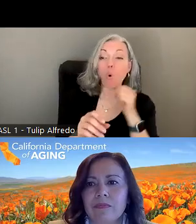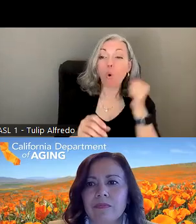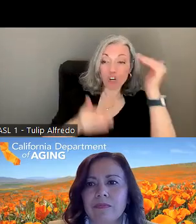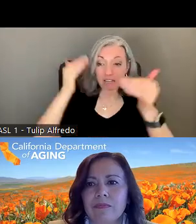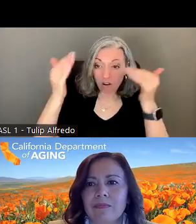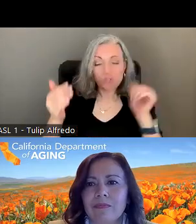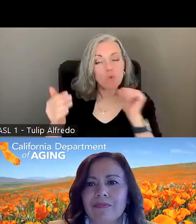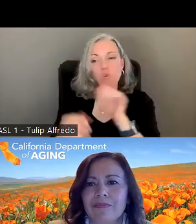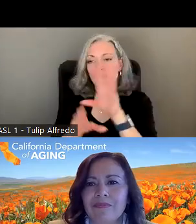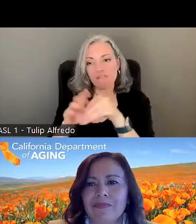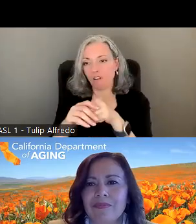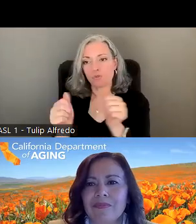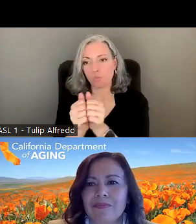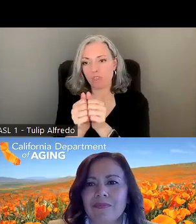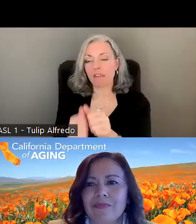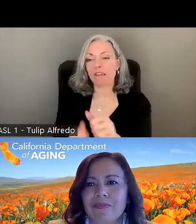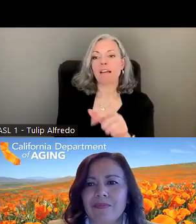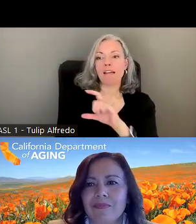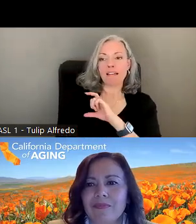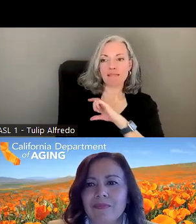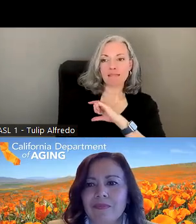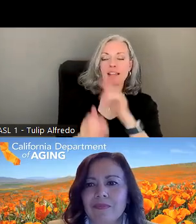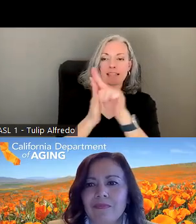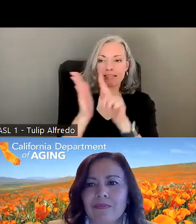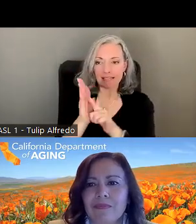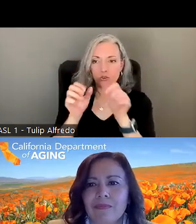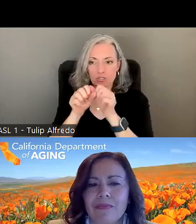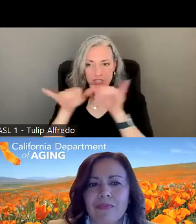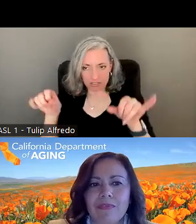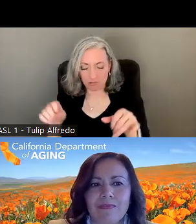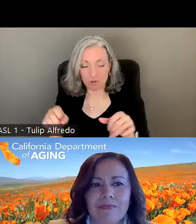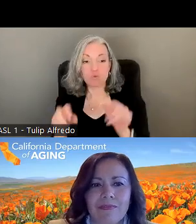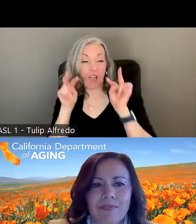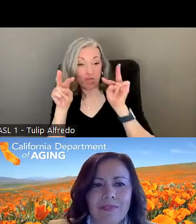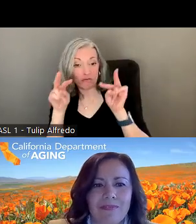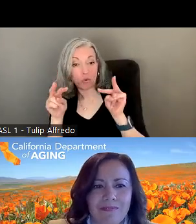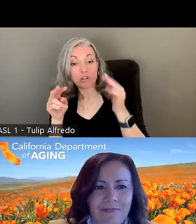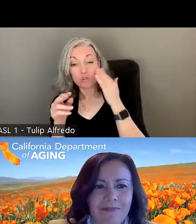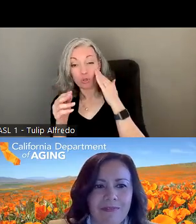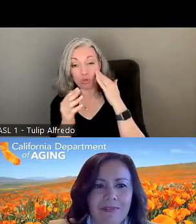little bit about me, and I look forward to getting to know all of you as time goes on. Thank you so much.